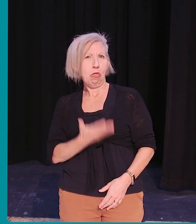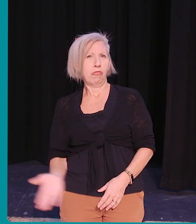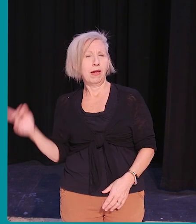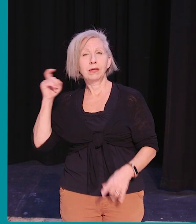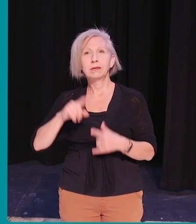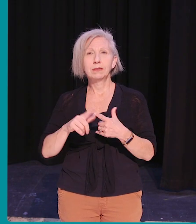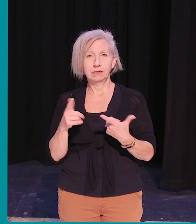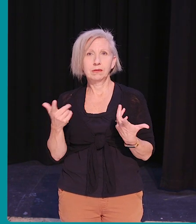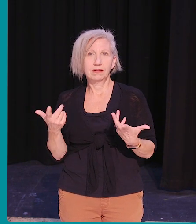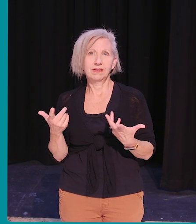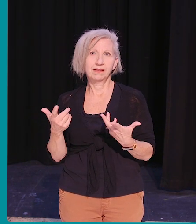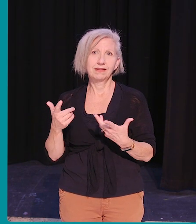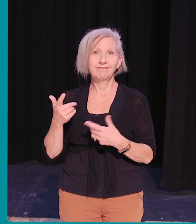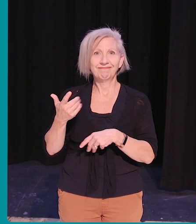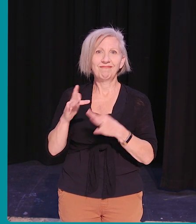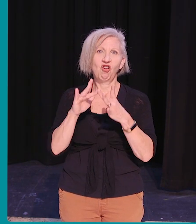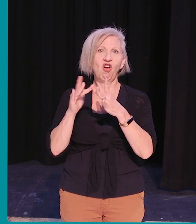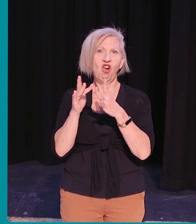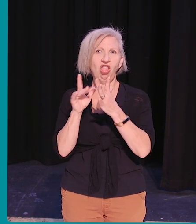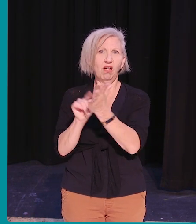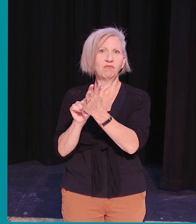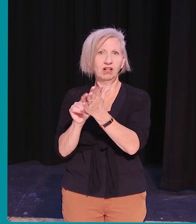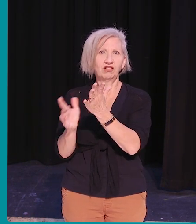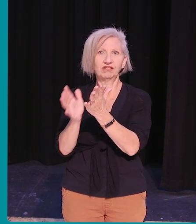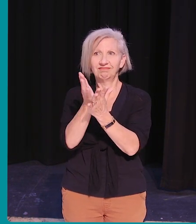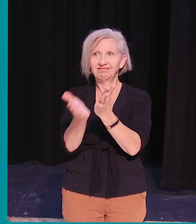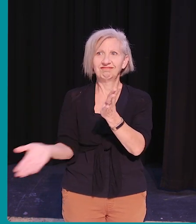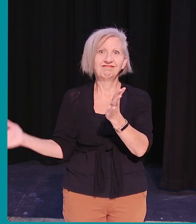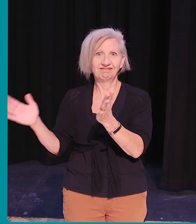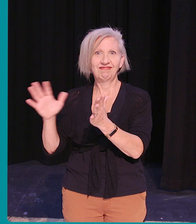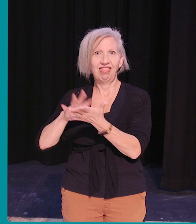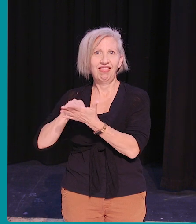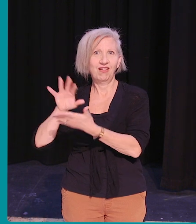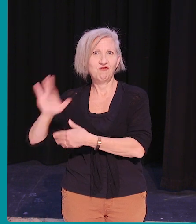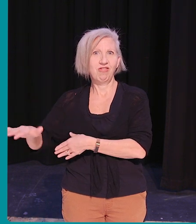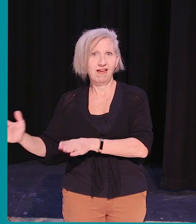online production and all the cool stuff, right?